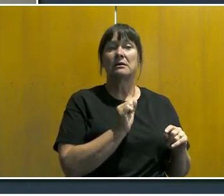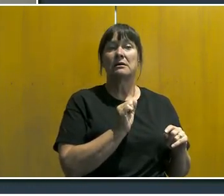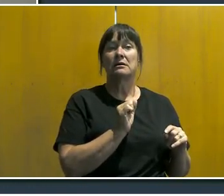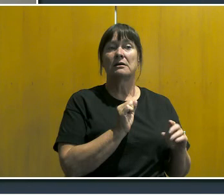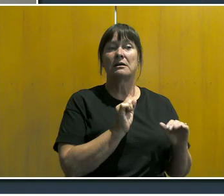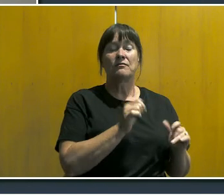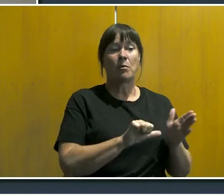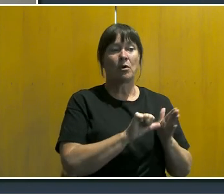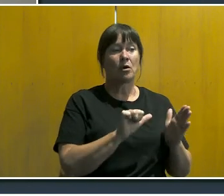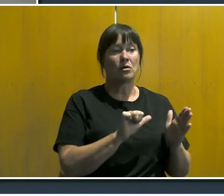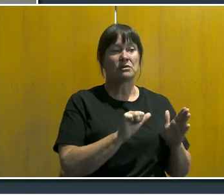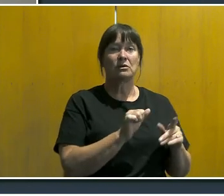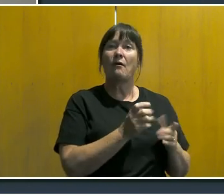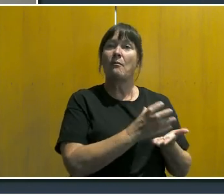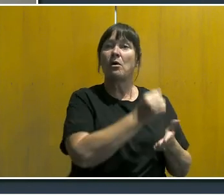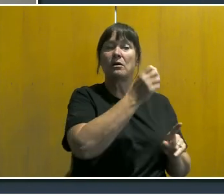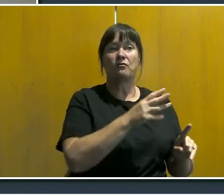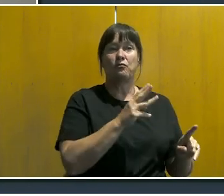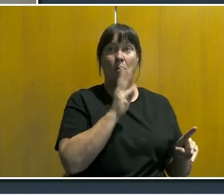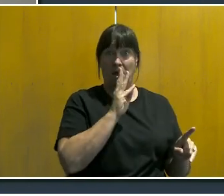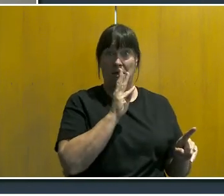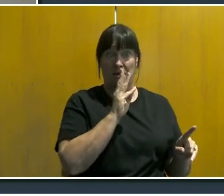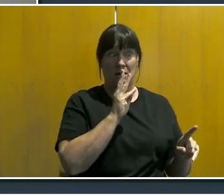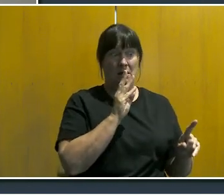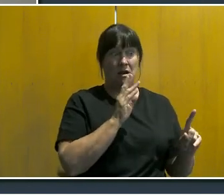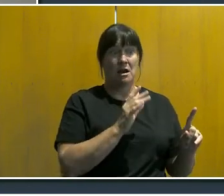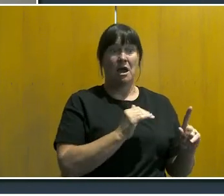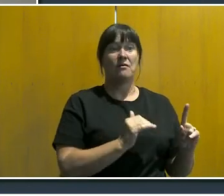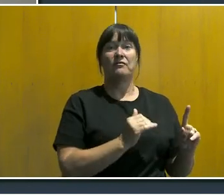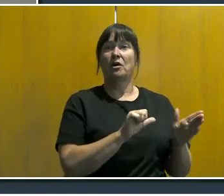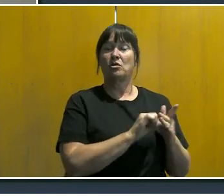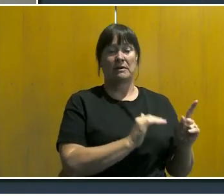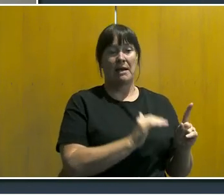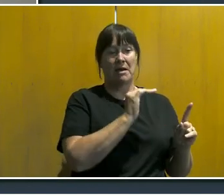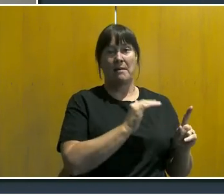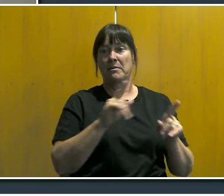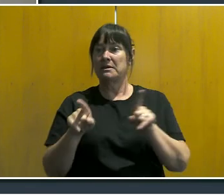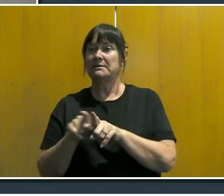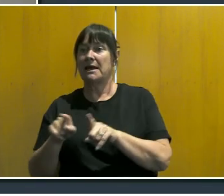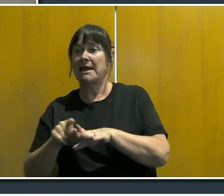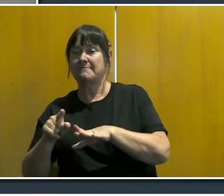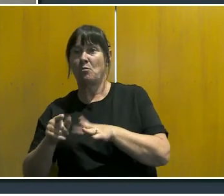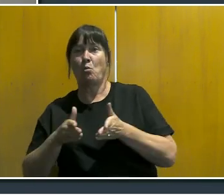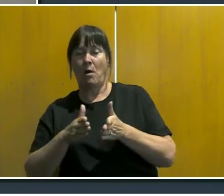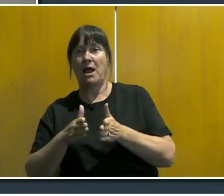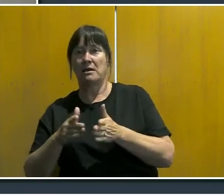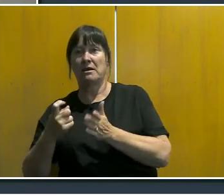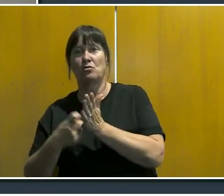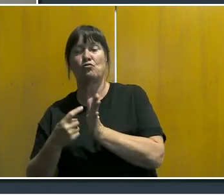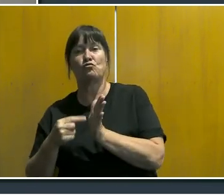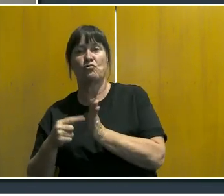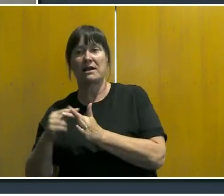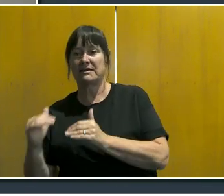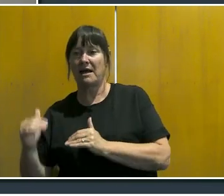about $40 for a bottle of wine. That is, and the reality is you can't extract that out of the market.